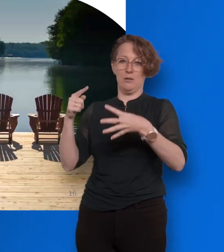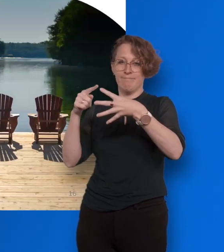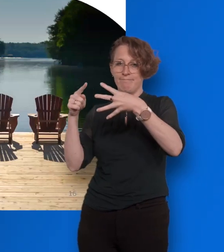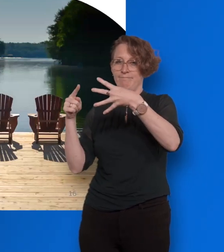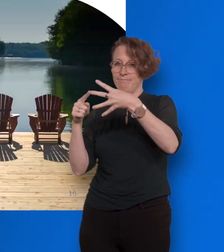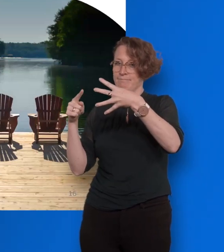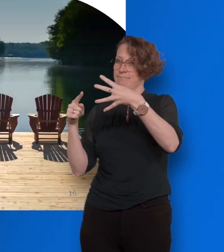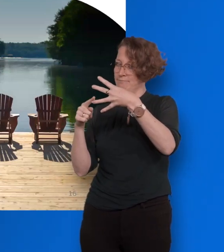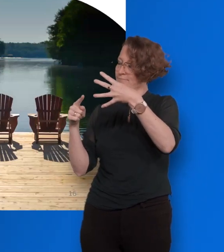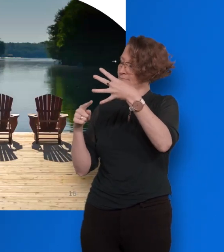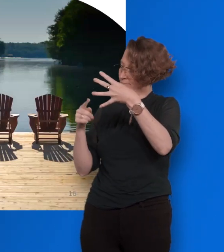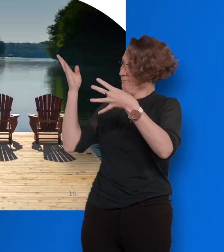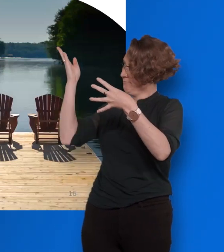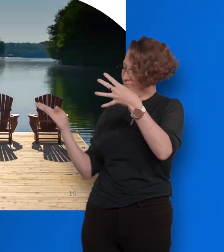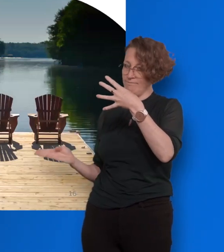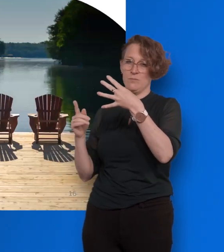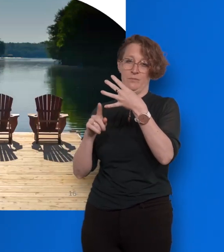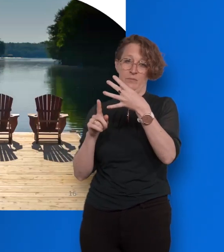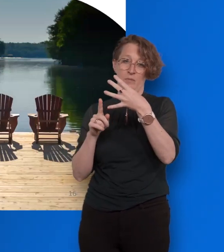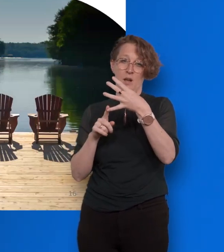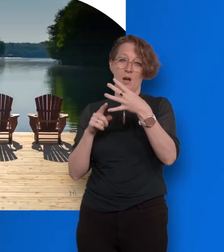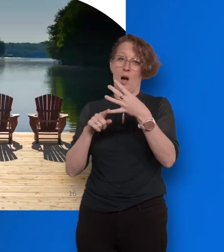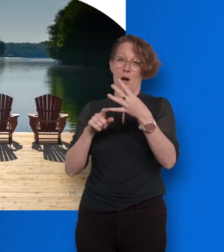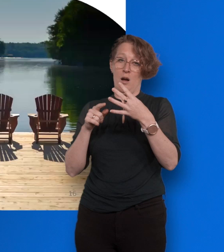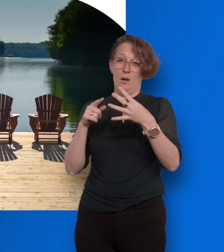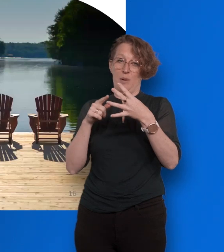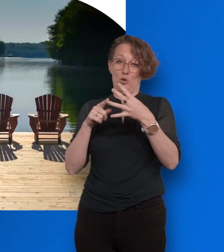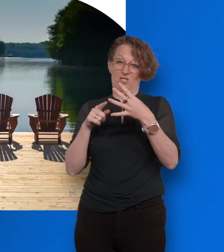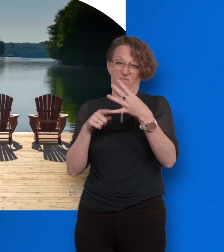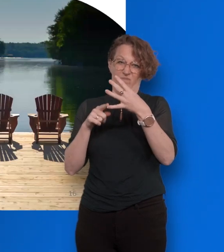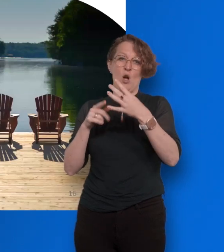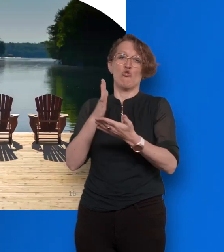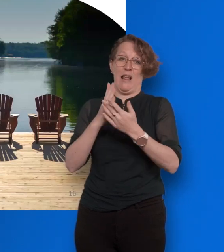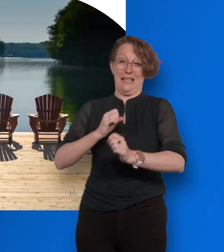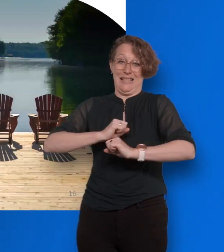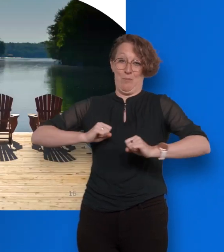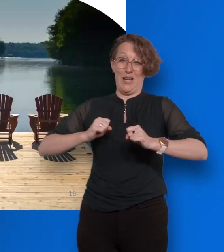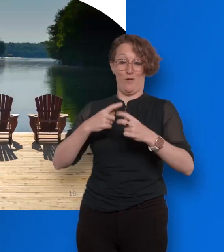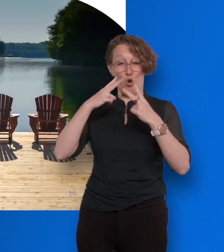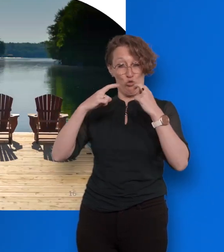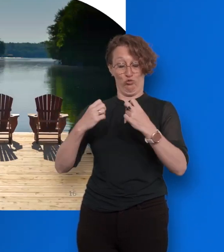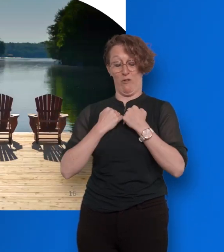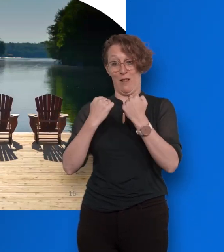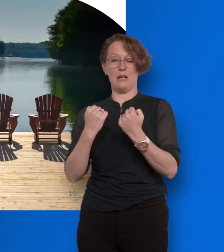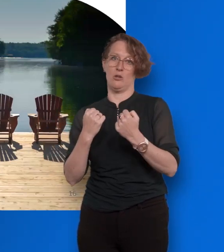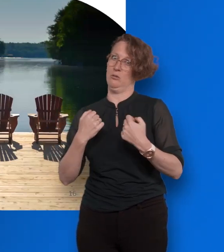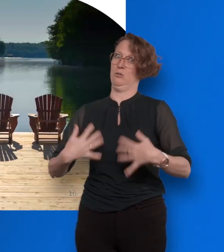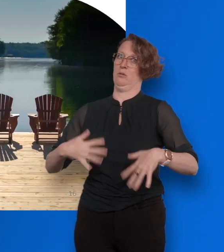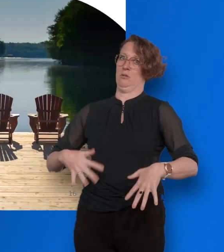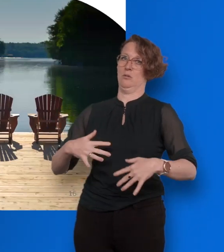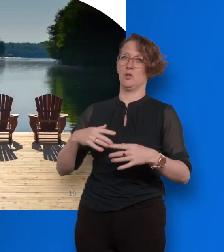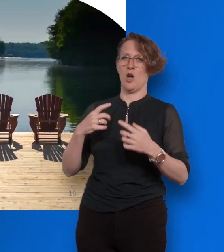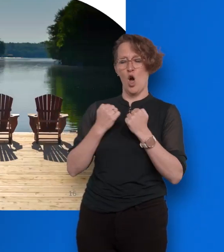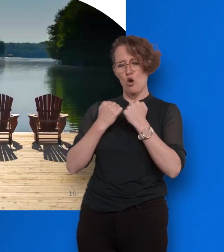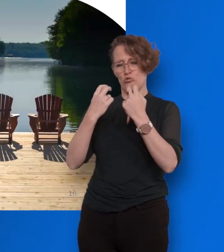real scenarios to embed learning, centers the experience of those particularly underrepresented in our funding, and kind of create space and moments for reflection as well,